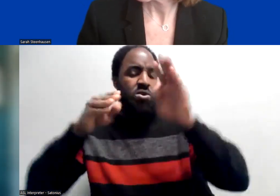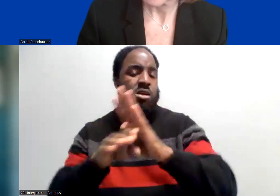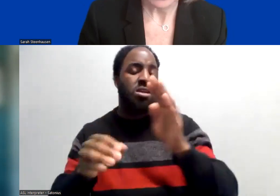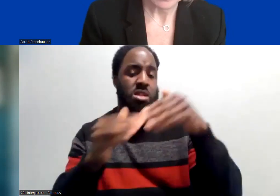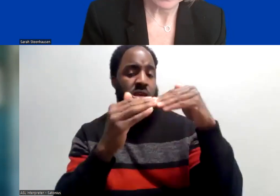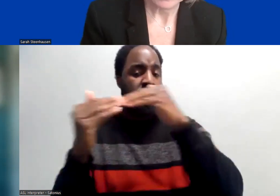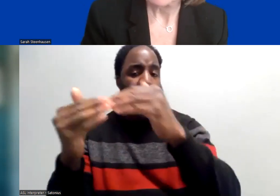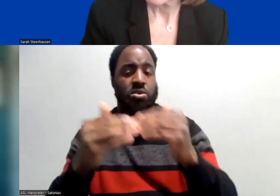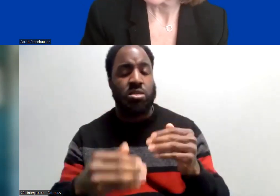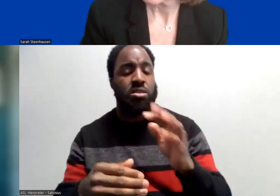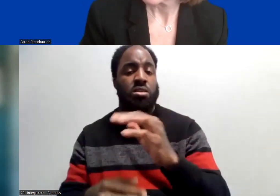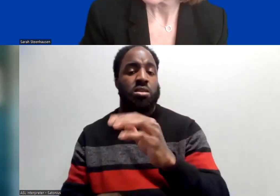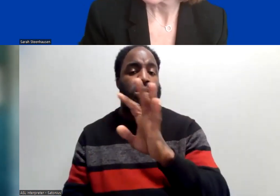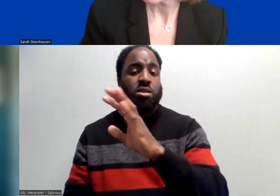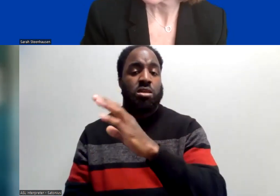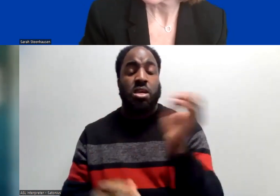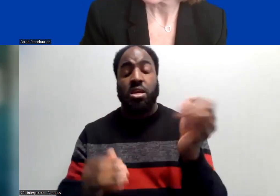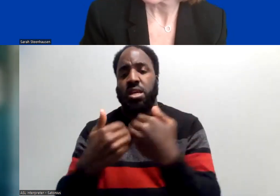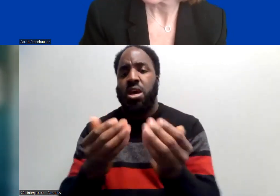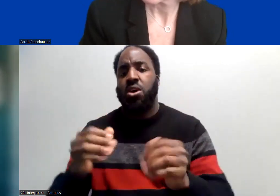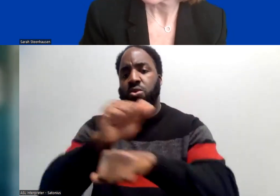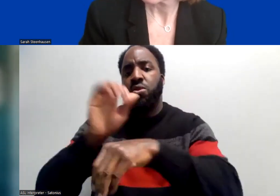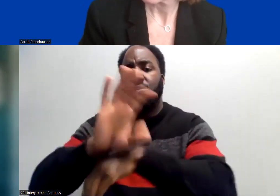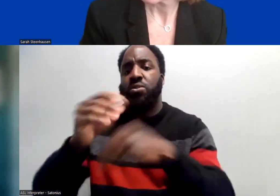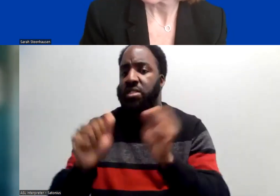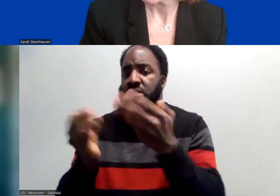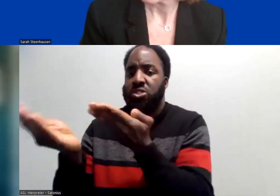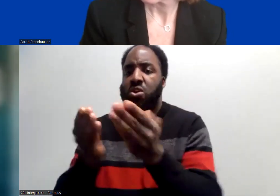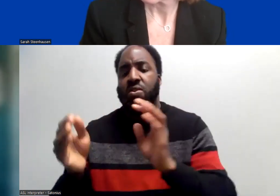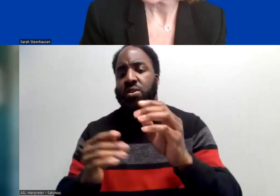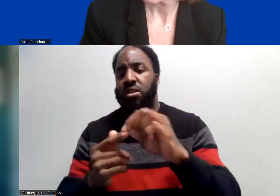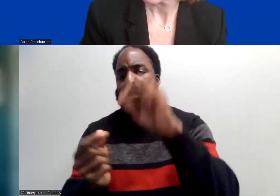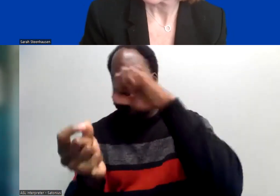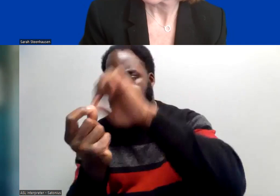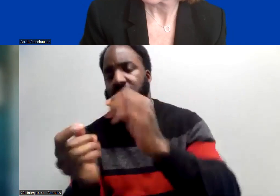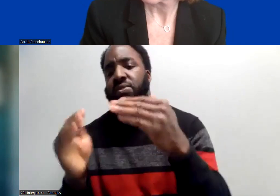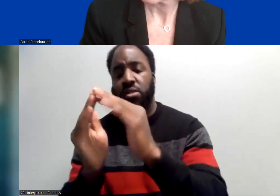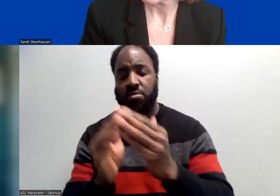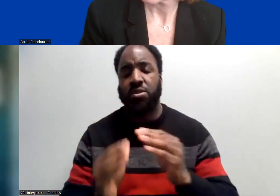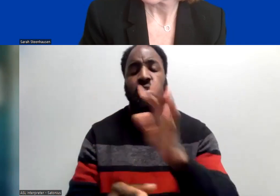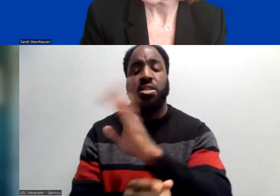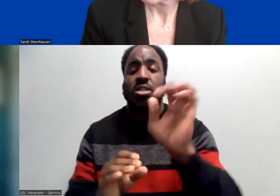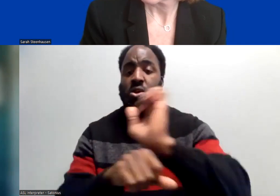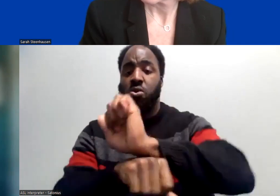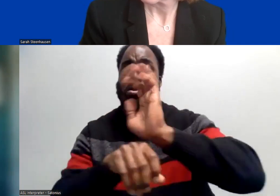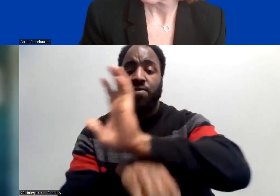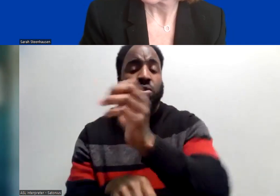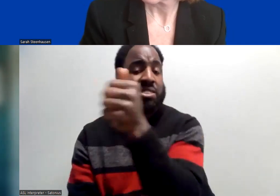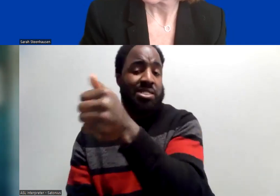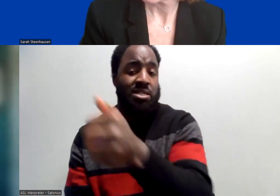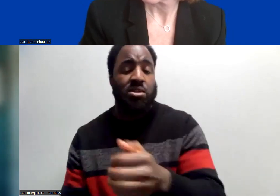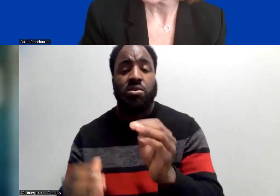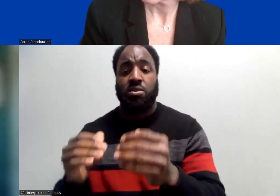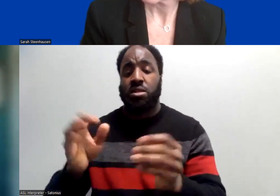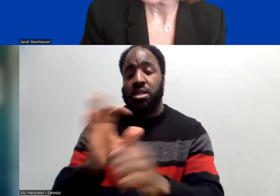how the workforce is serving particular communities, and then how we're thinking about the workforce itself as a community that is